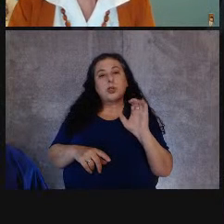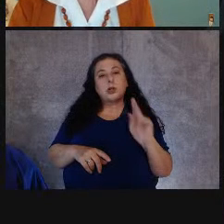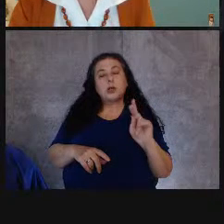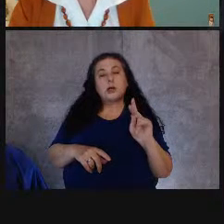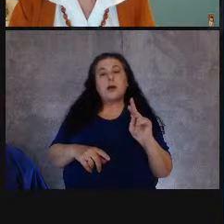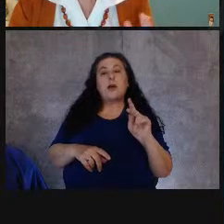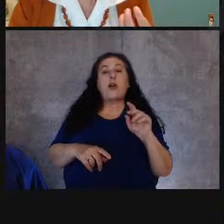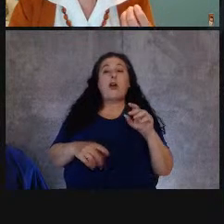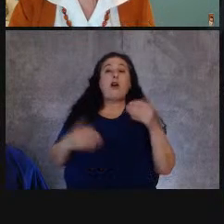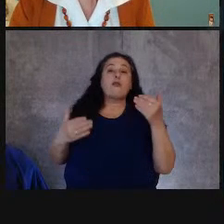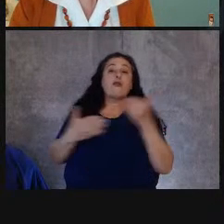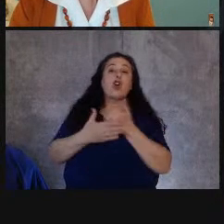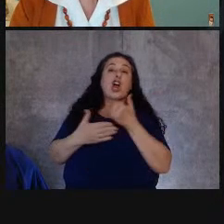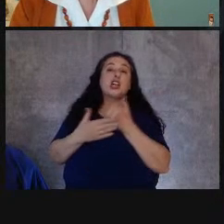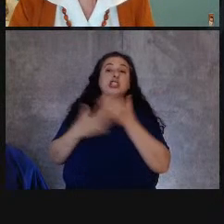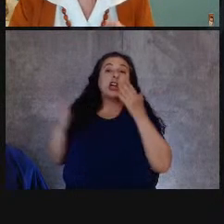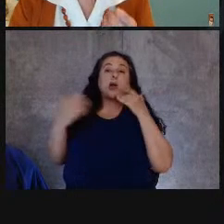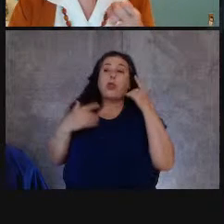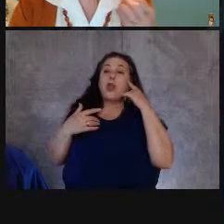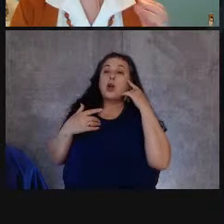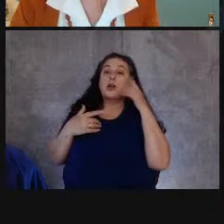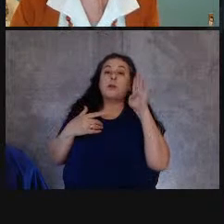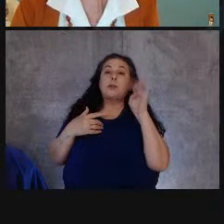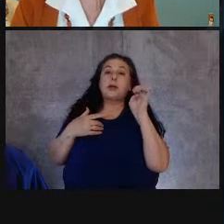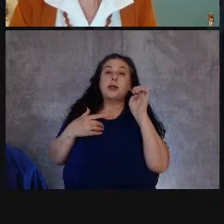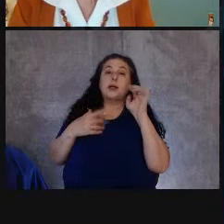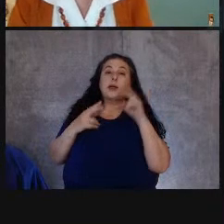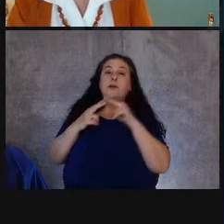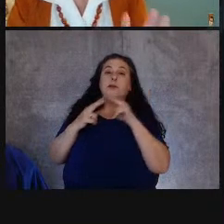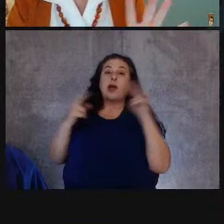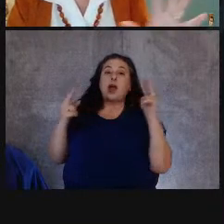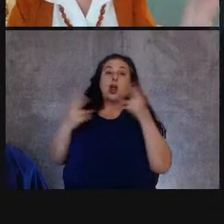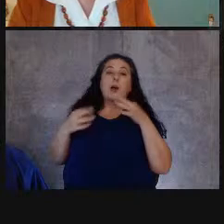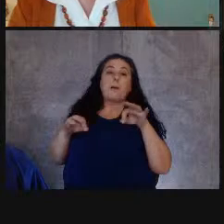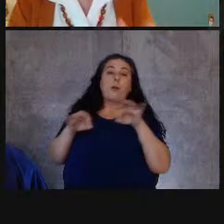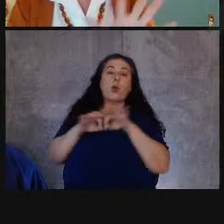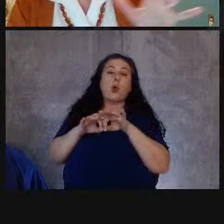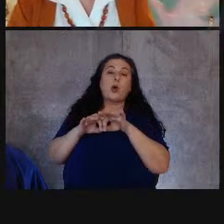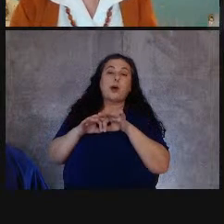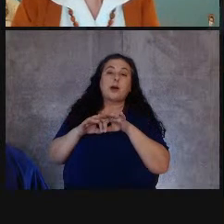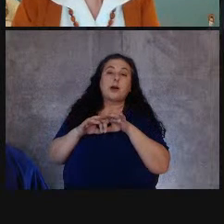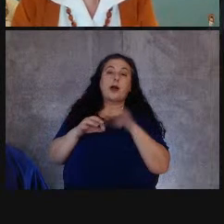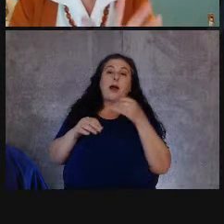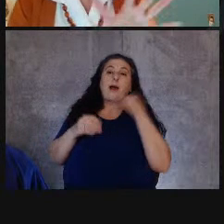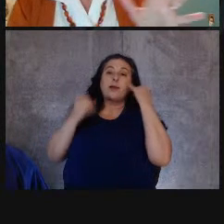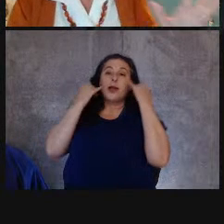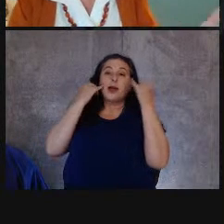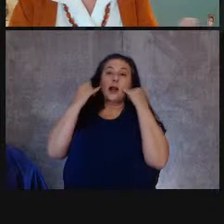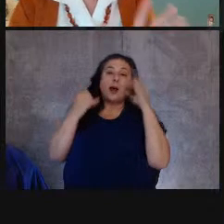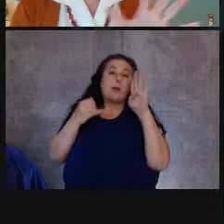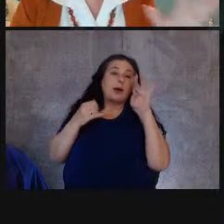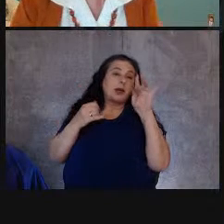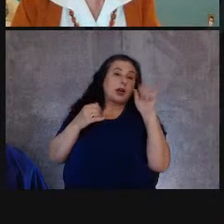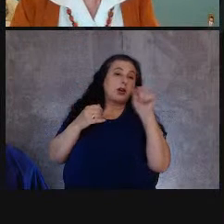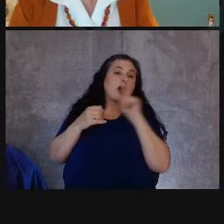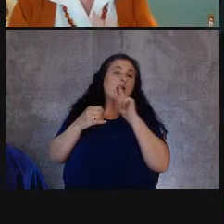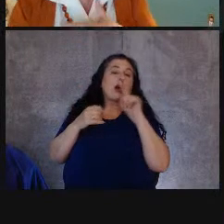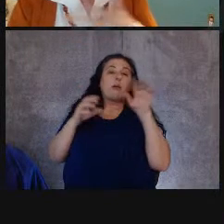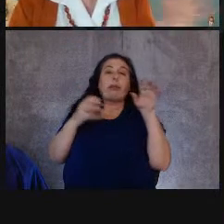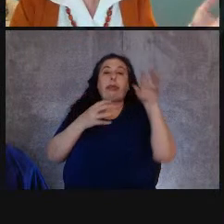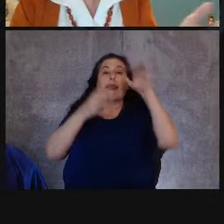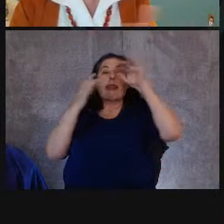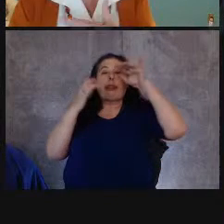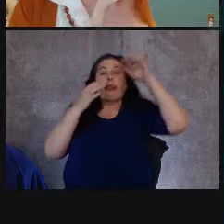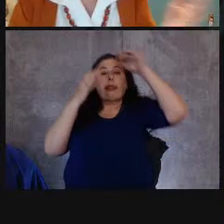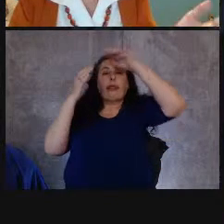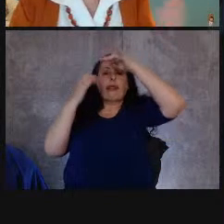air was thought to be extremely important, right? When we get the idea that bacteria are floating around,